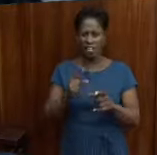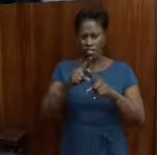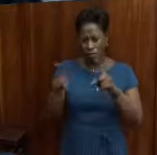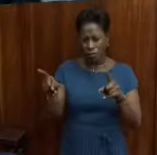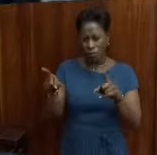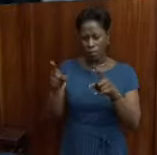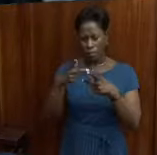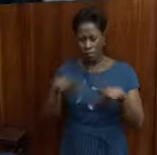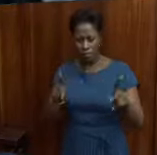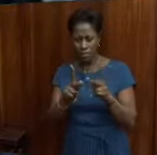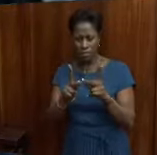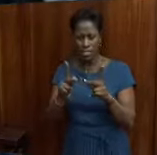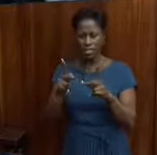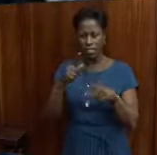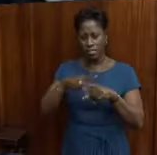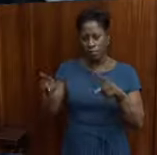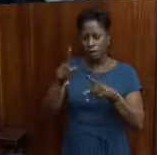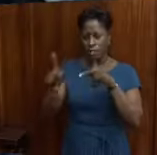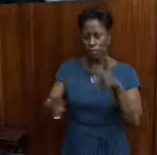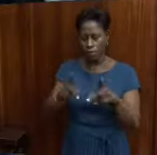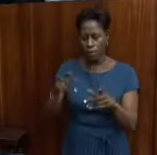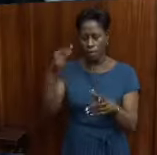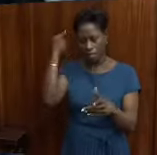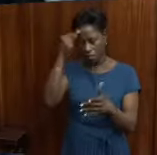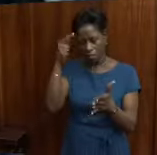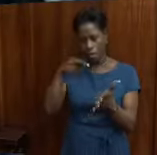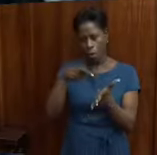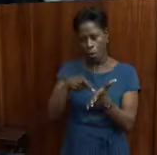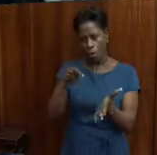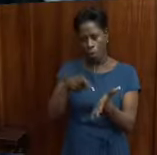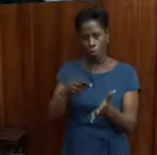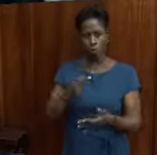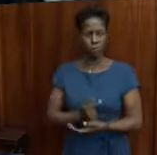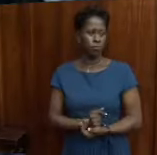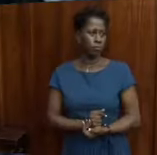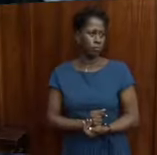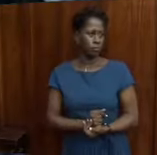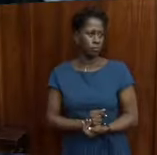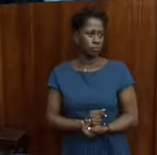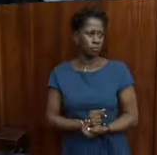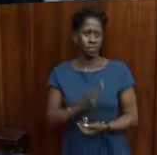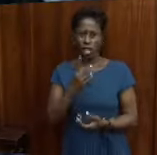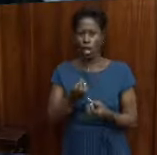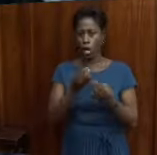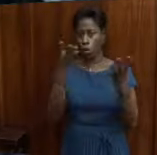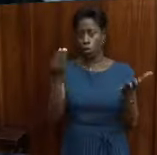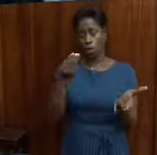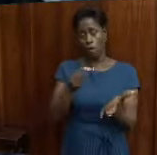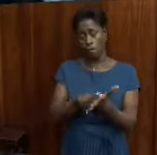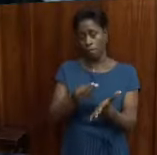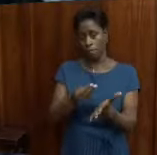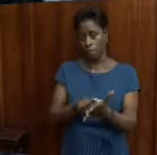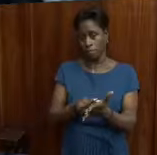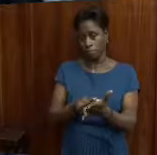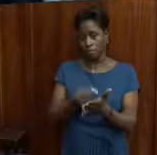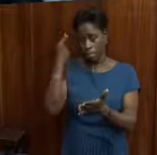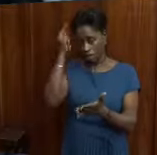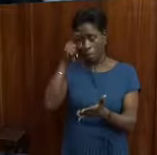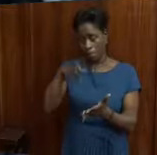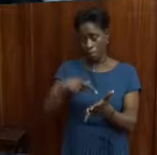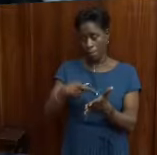Design finance contracts stood at 184.5 million. These contracts were untendered contracts for